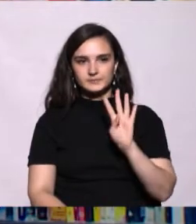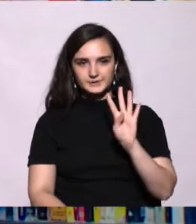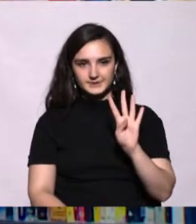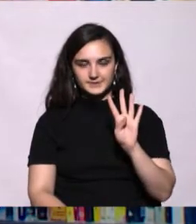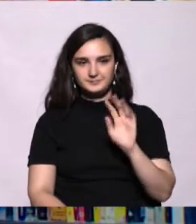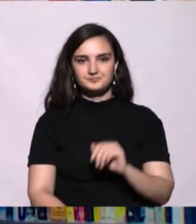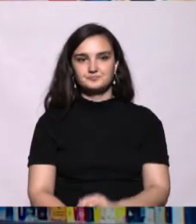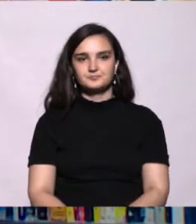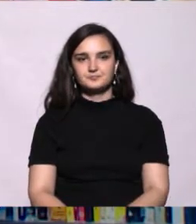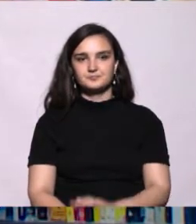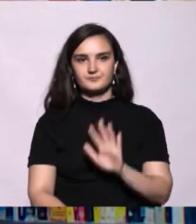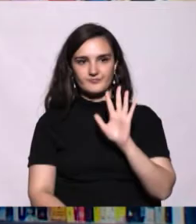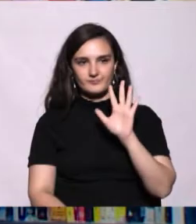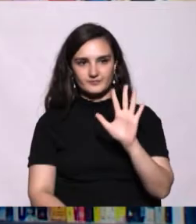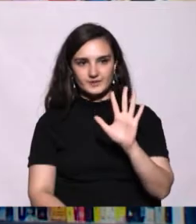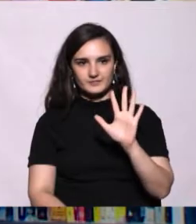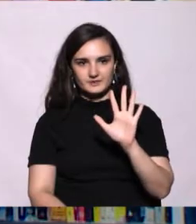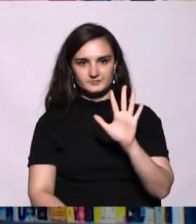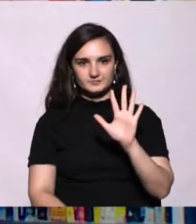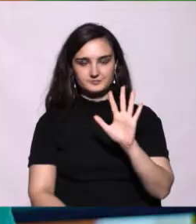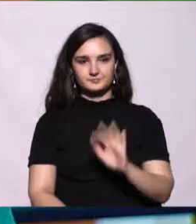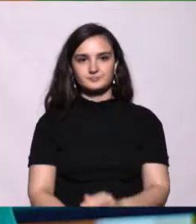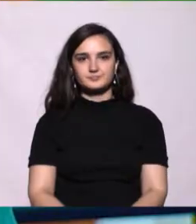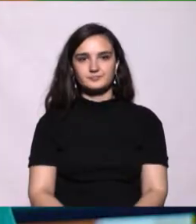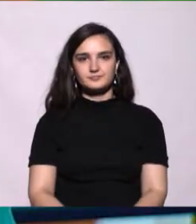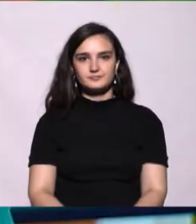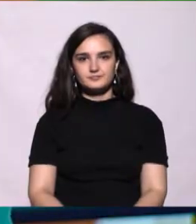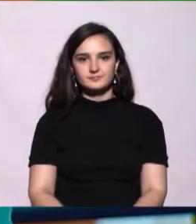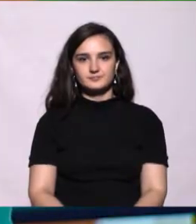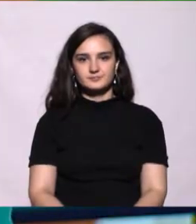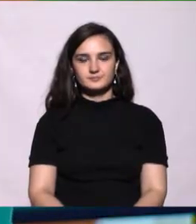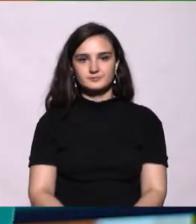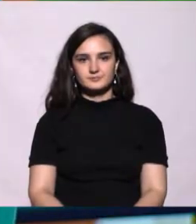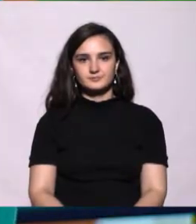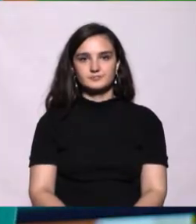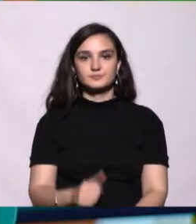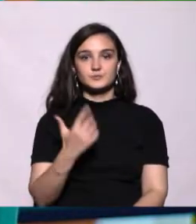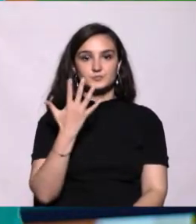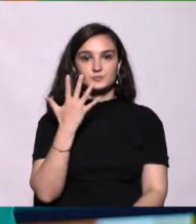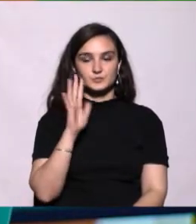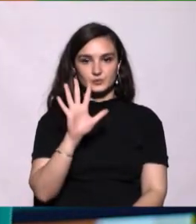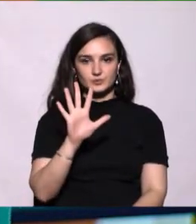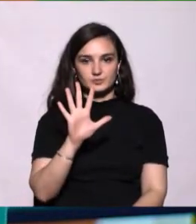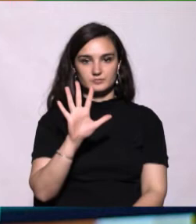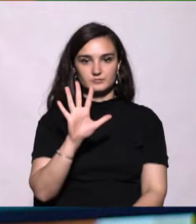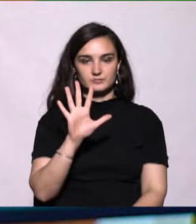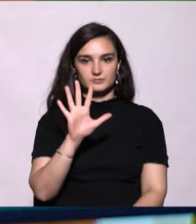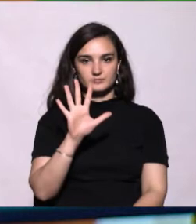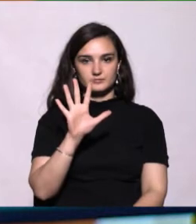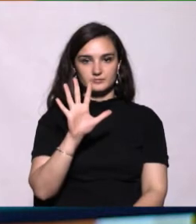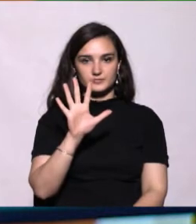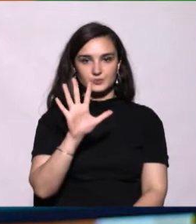four, and five. Five. Five little fingers on